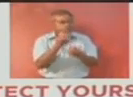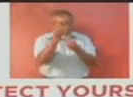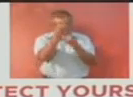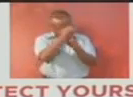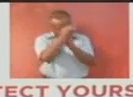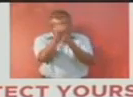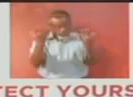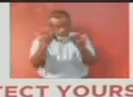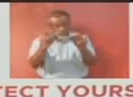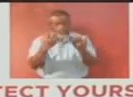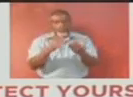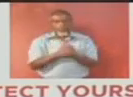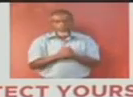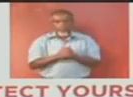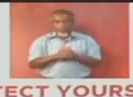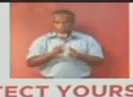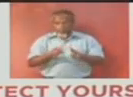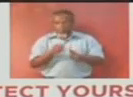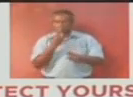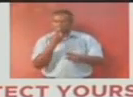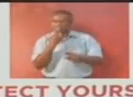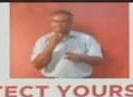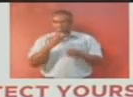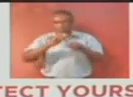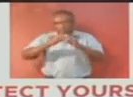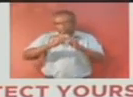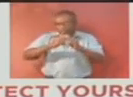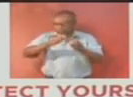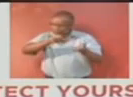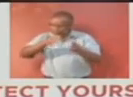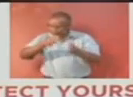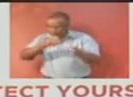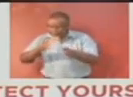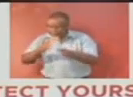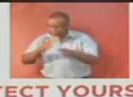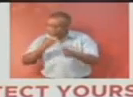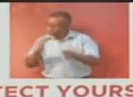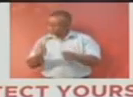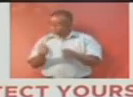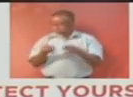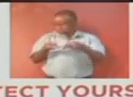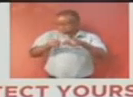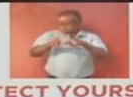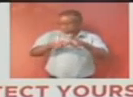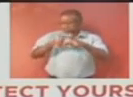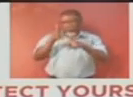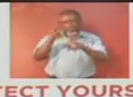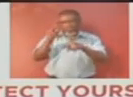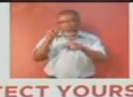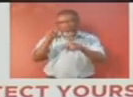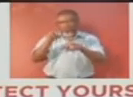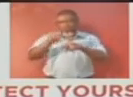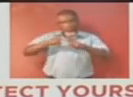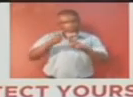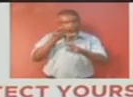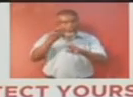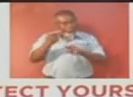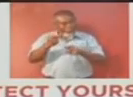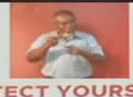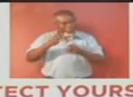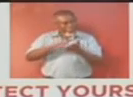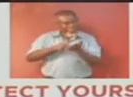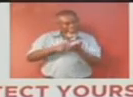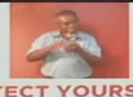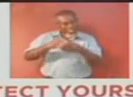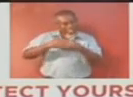note, however, that the number of daily tests has actually not been decreasing. What you sometimes see, especially after the weekend period, is that the